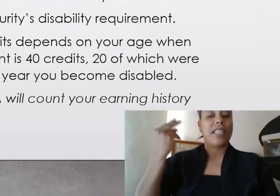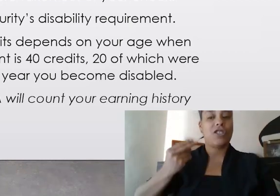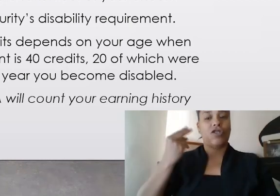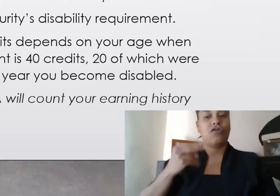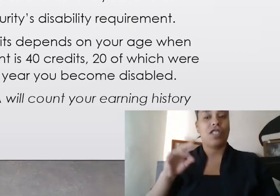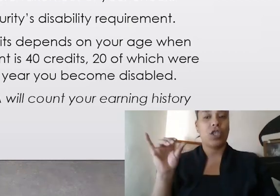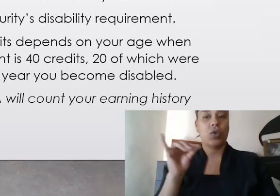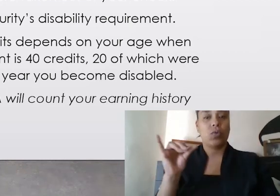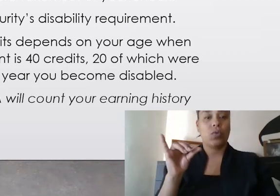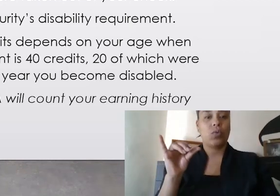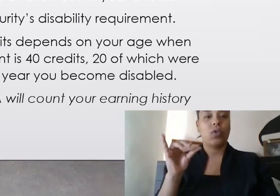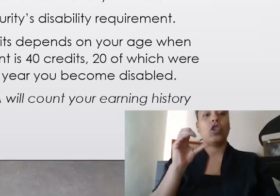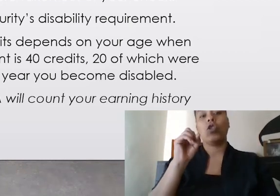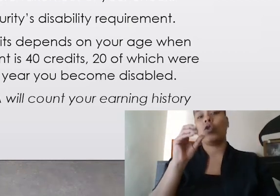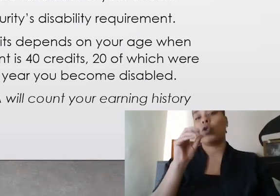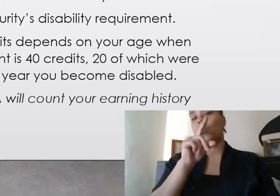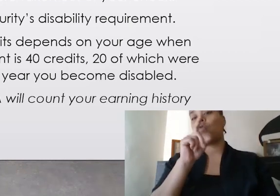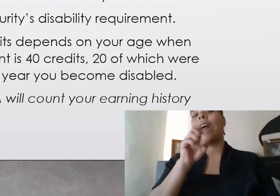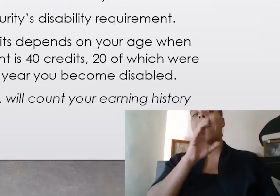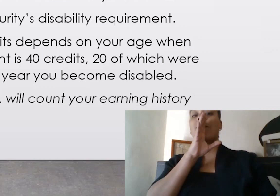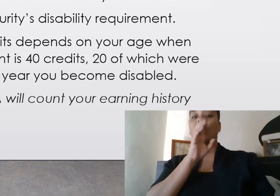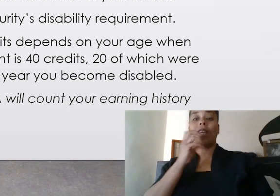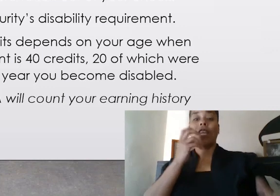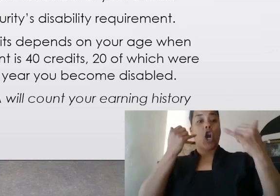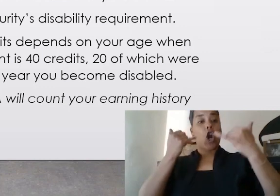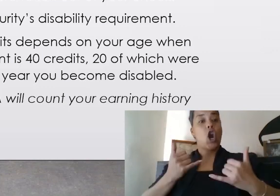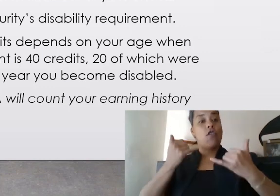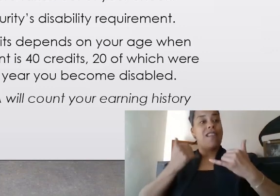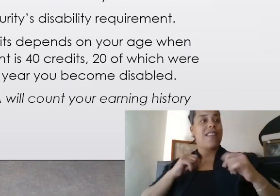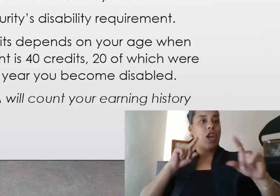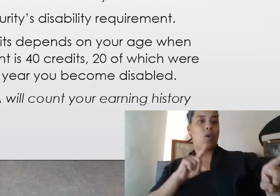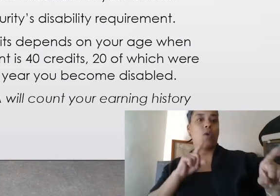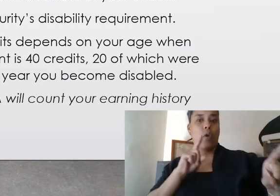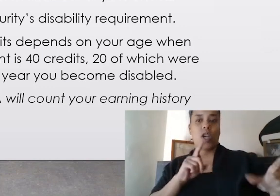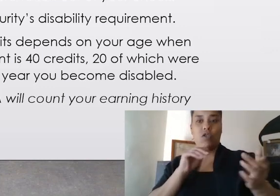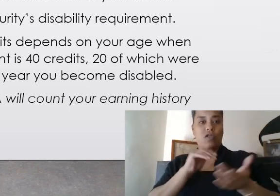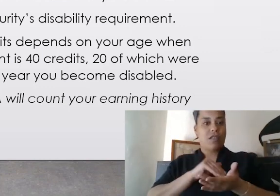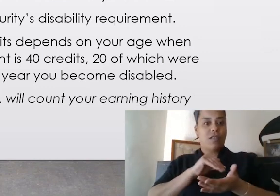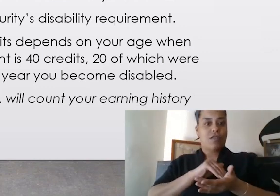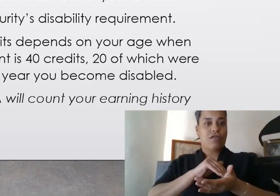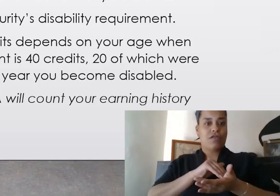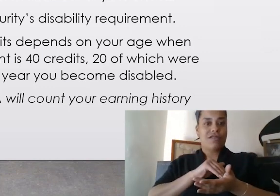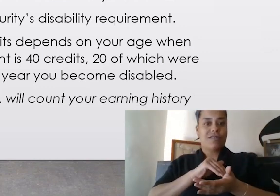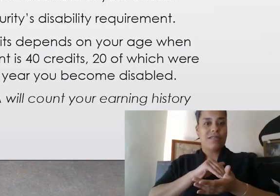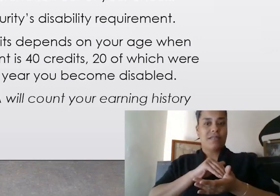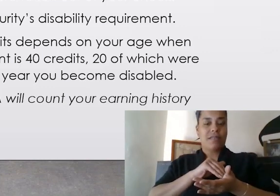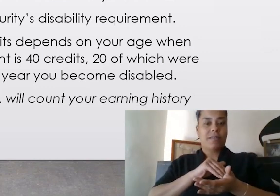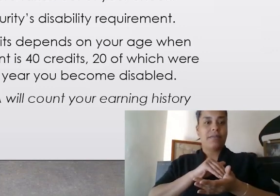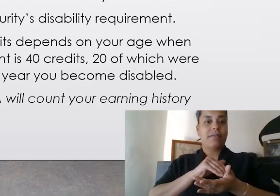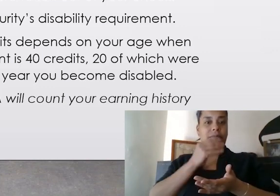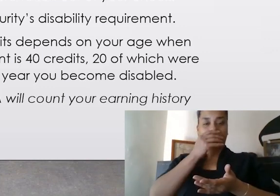current care. You have to be seeing a provider, a physician.